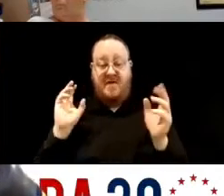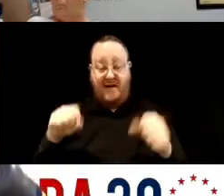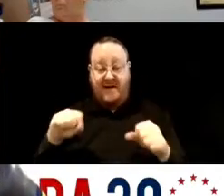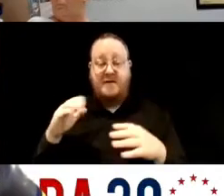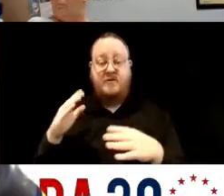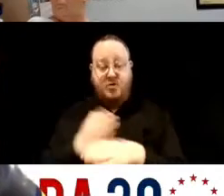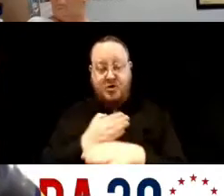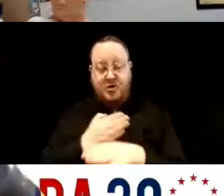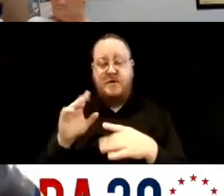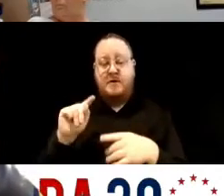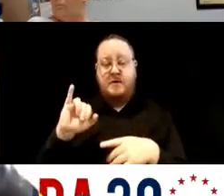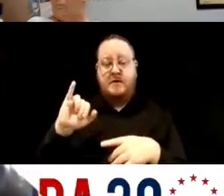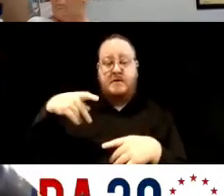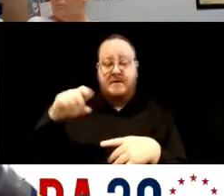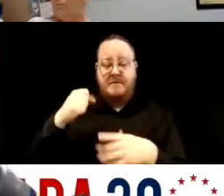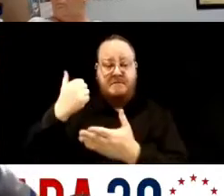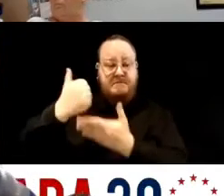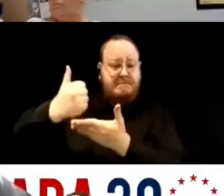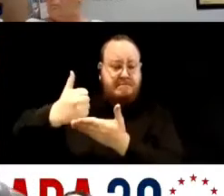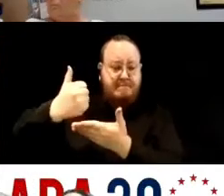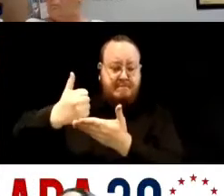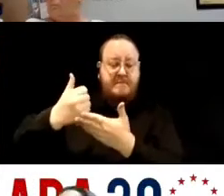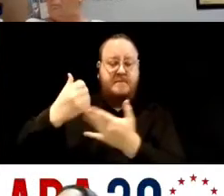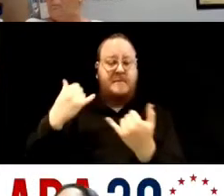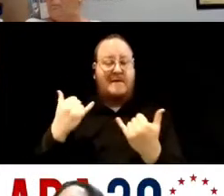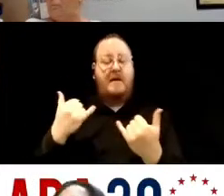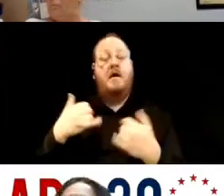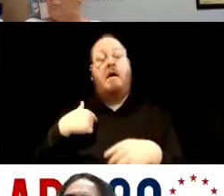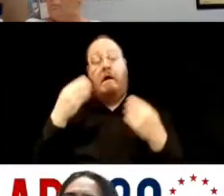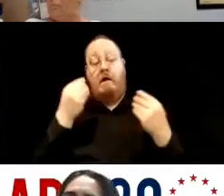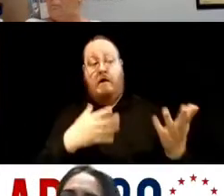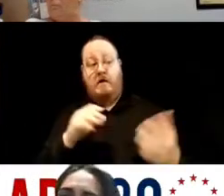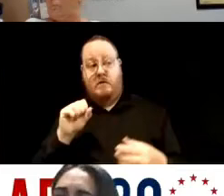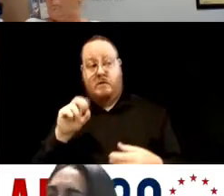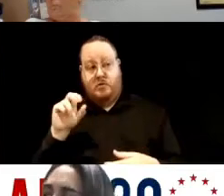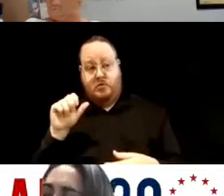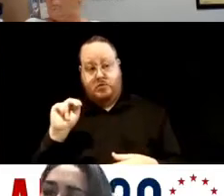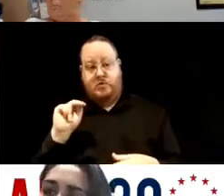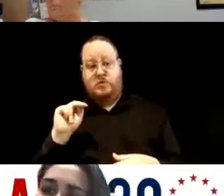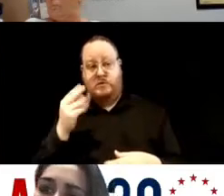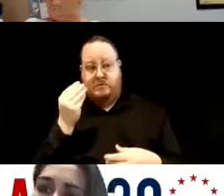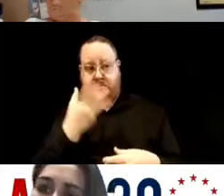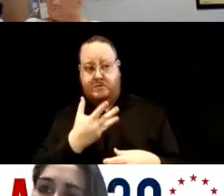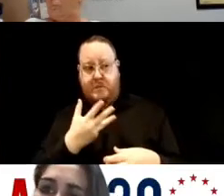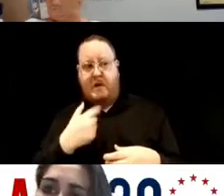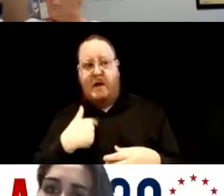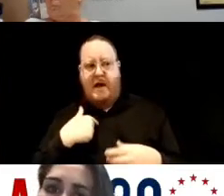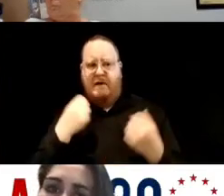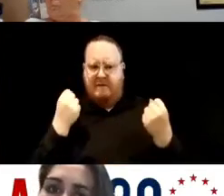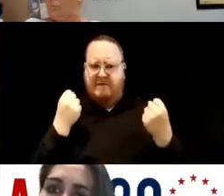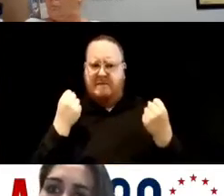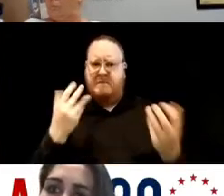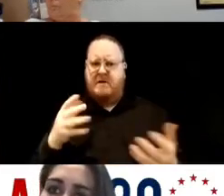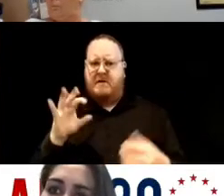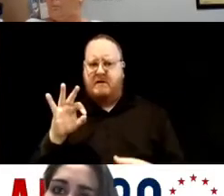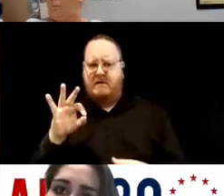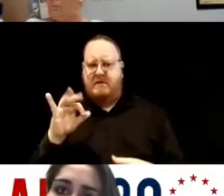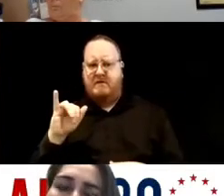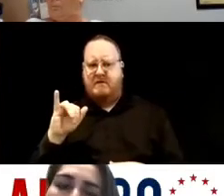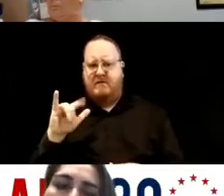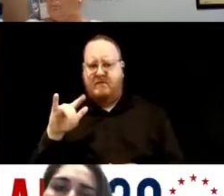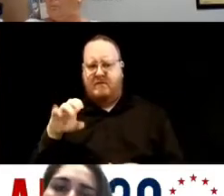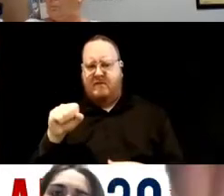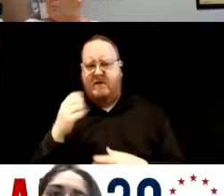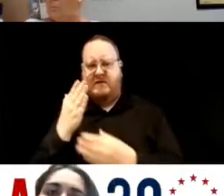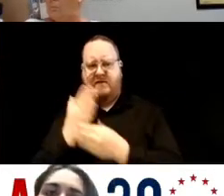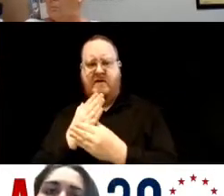you today. I was telling Susan beforehand that I do have several files that were developed by the Neisinger